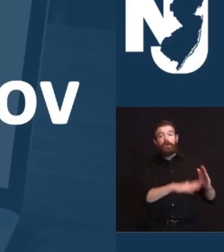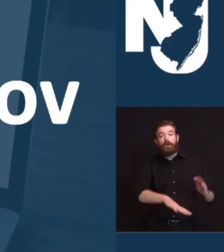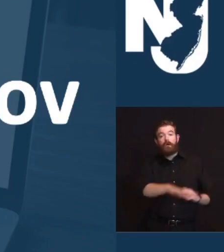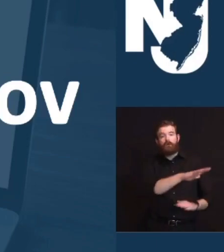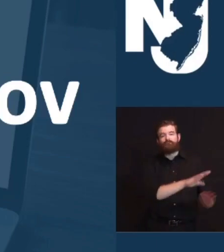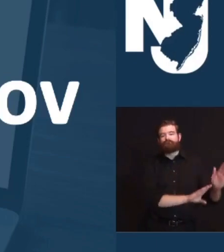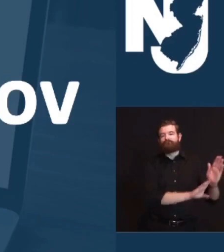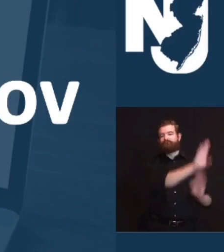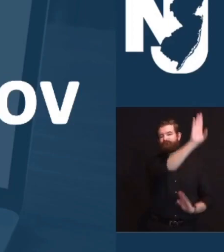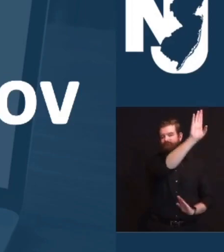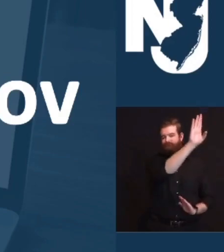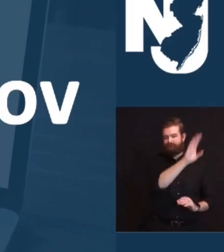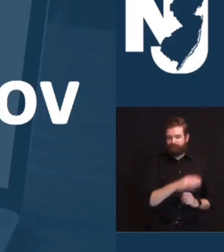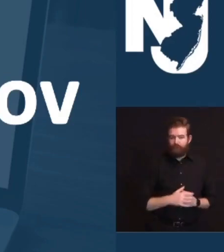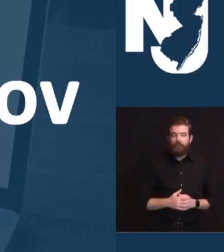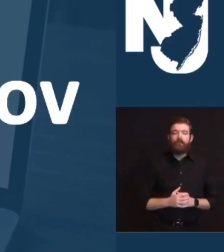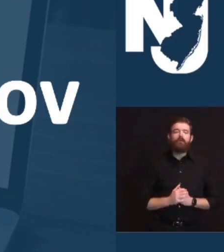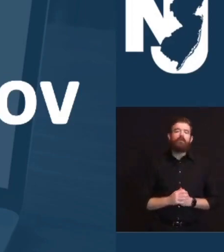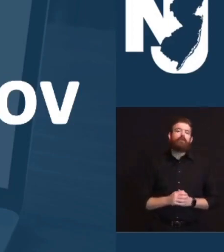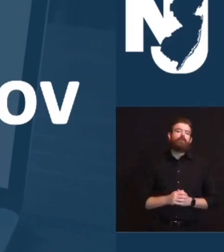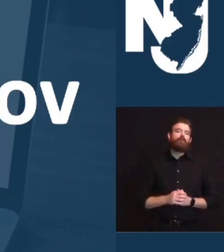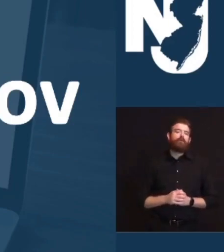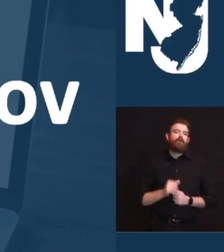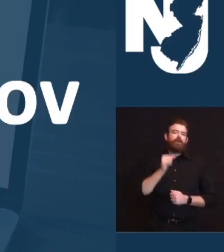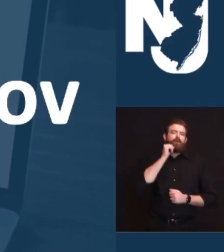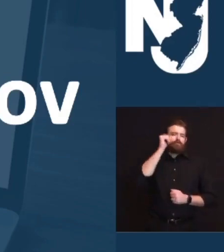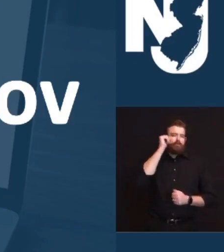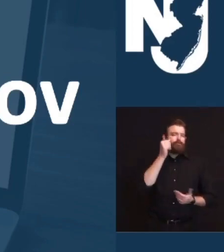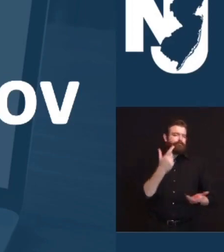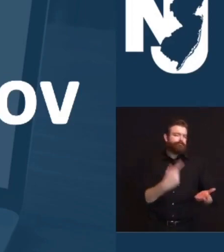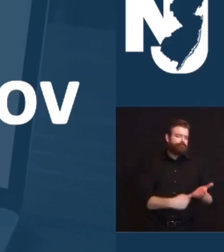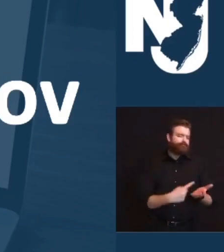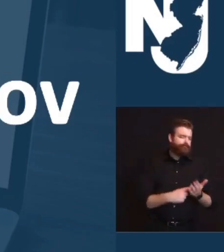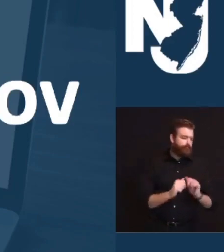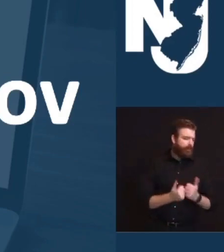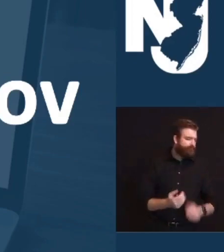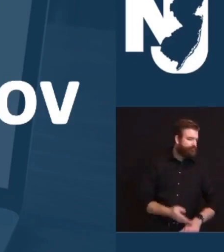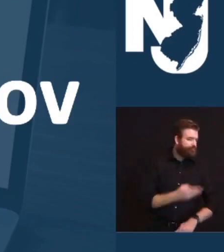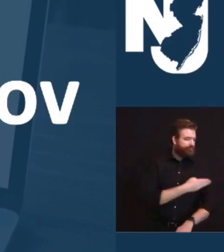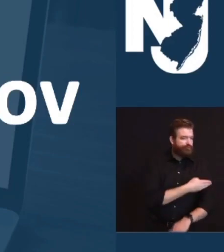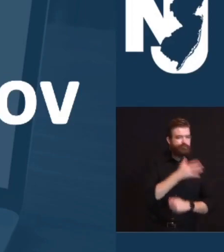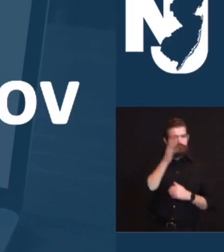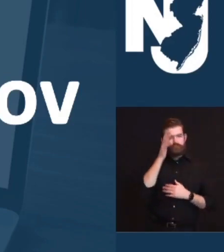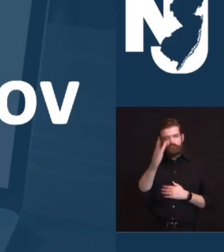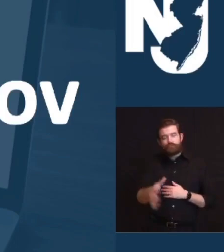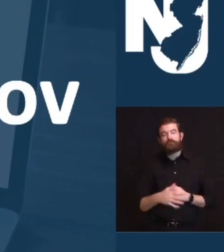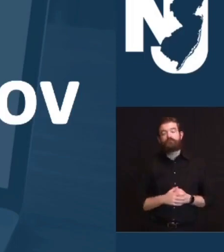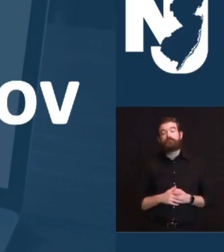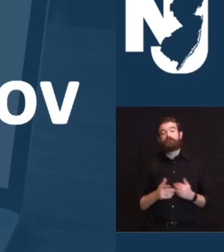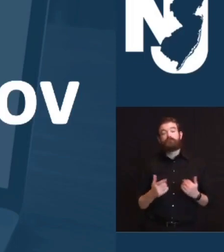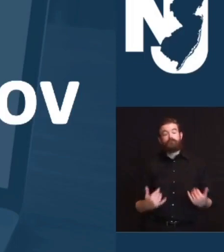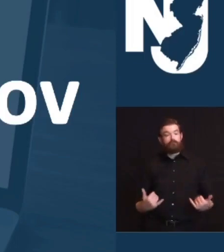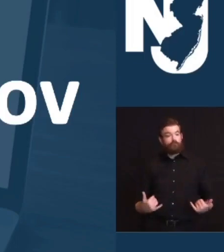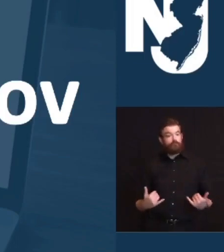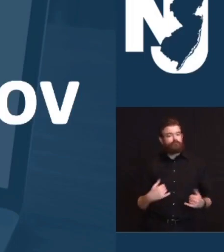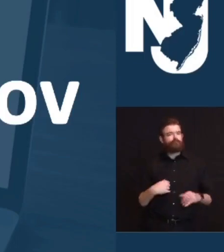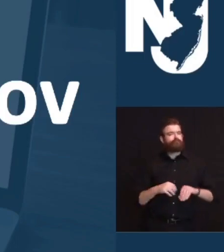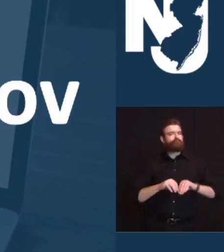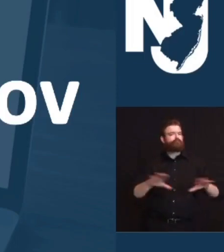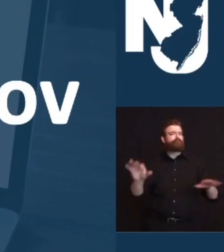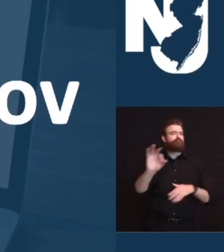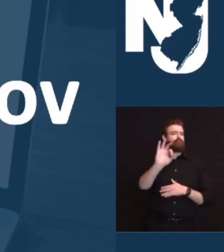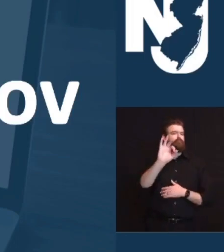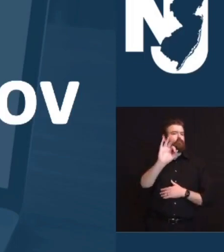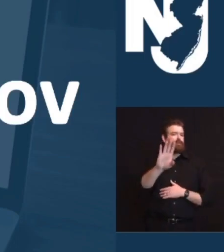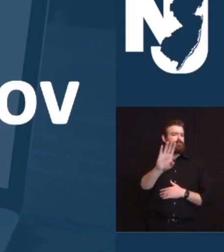work together on steps going forward. I also want to say today we broadcast on Facebook Live a great discussion with